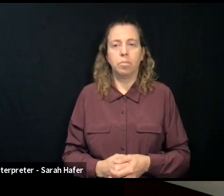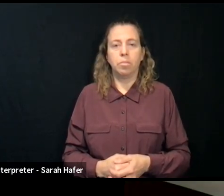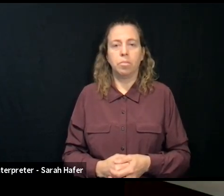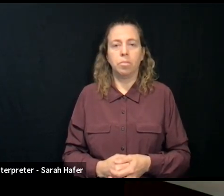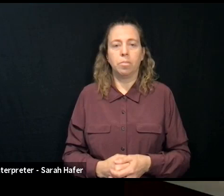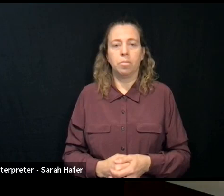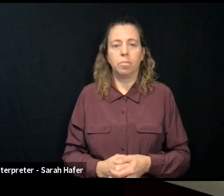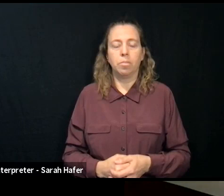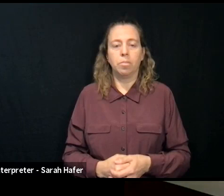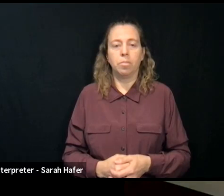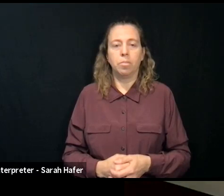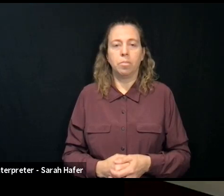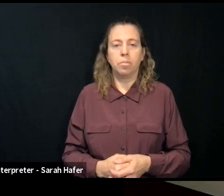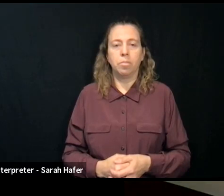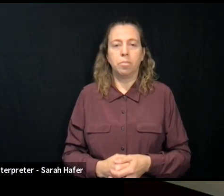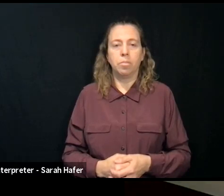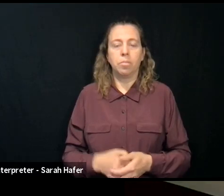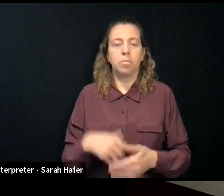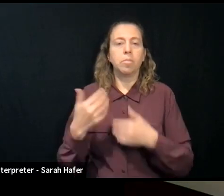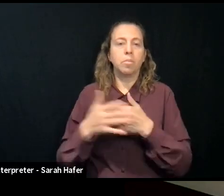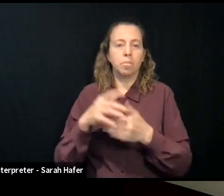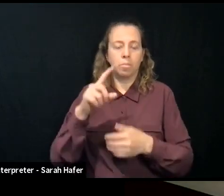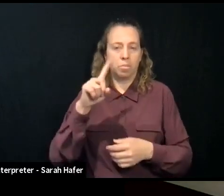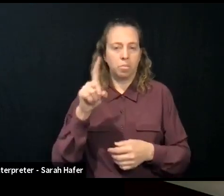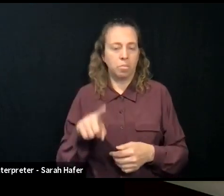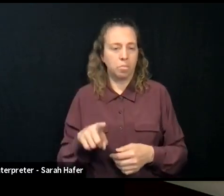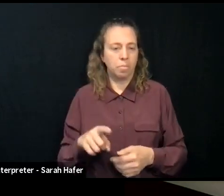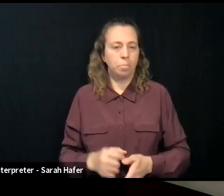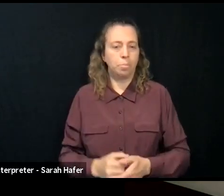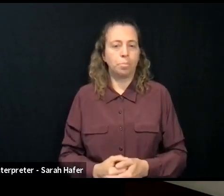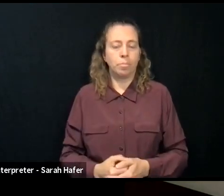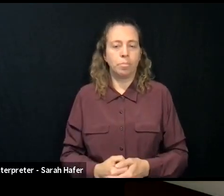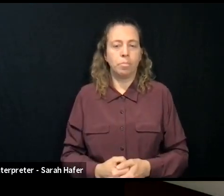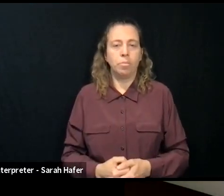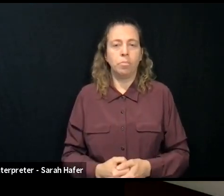Next question comes from Sky. Are you taking random samples of